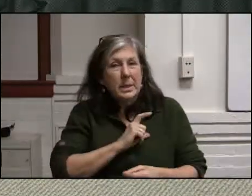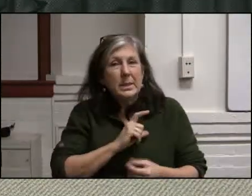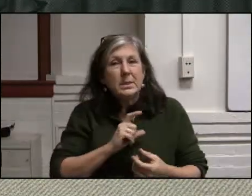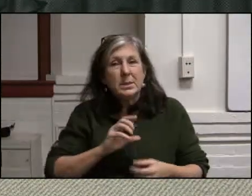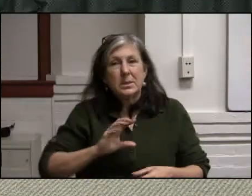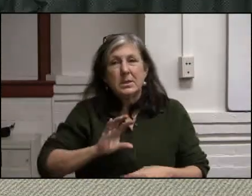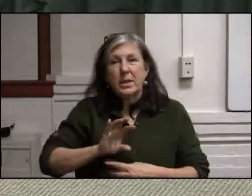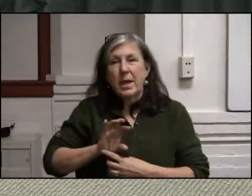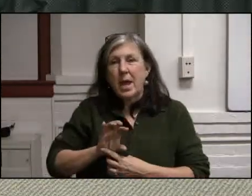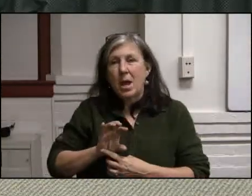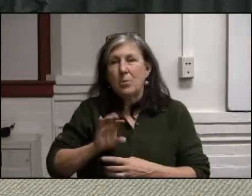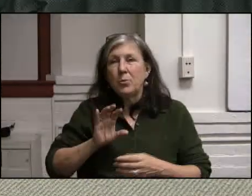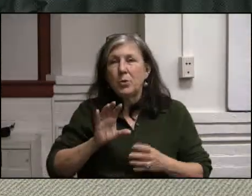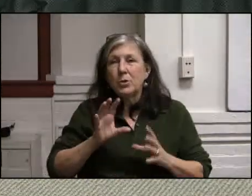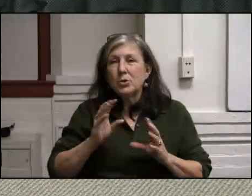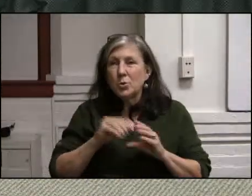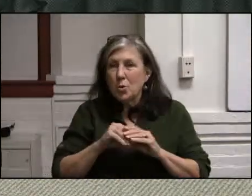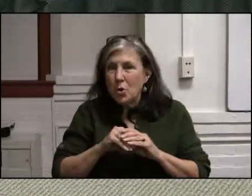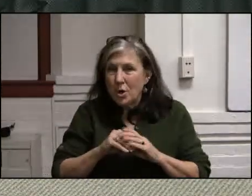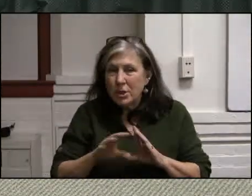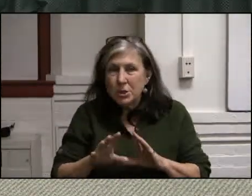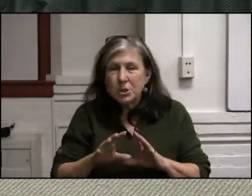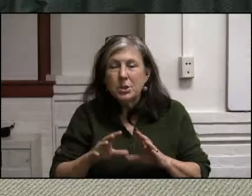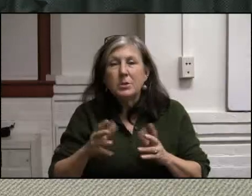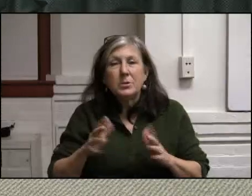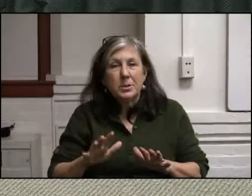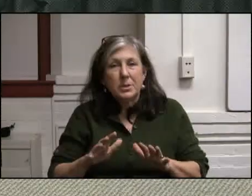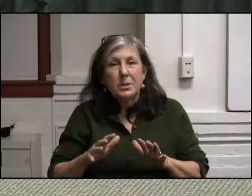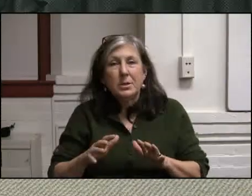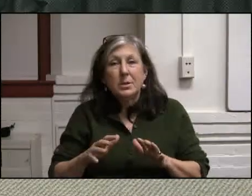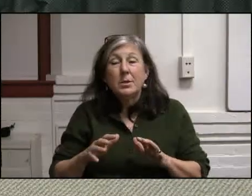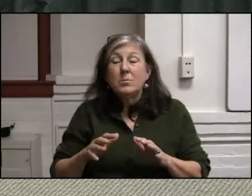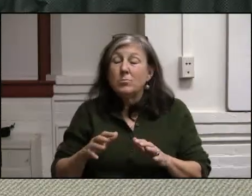HRA. If it's your pleasure that we